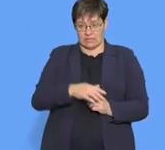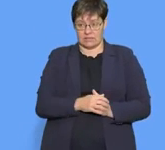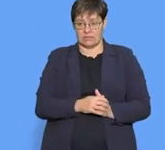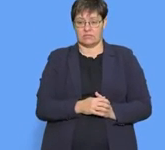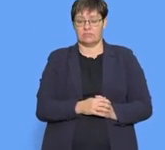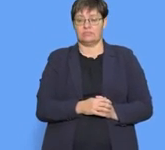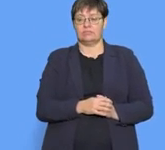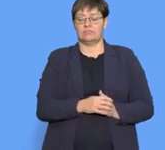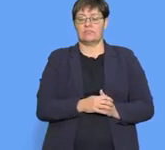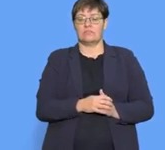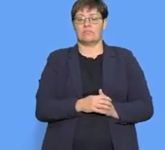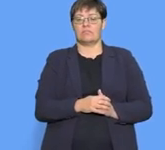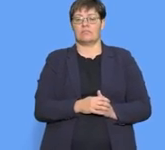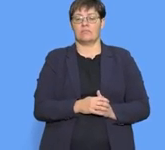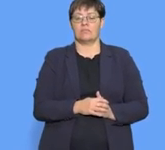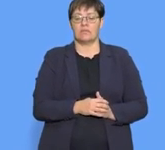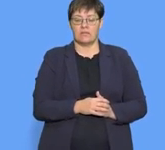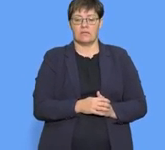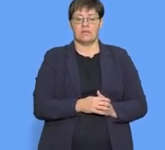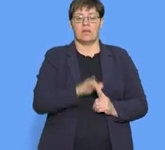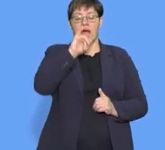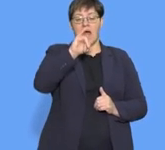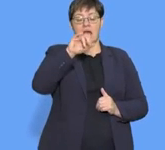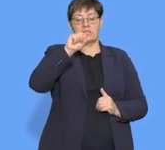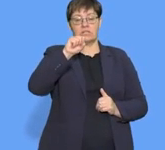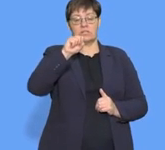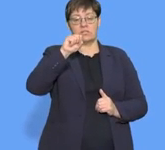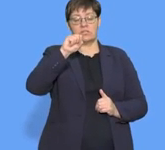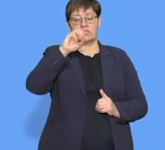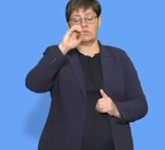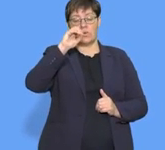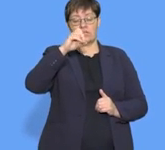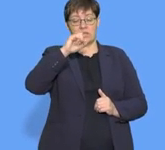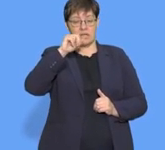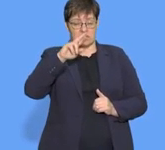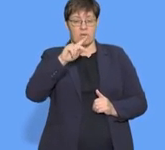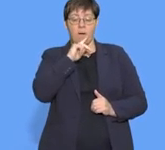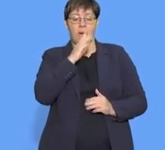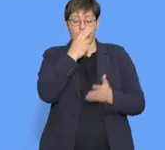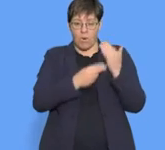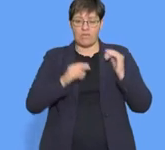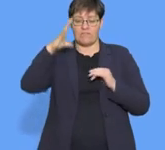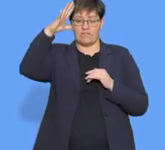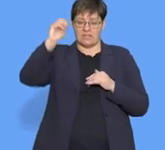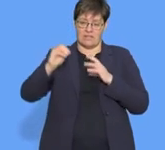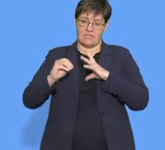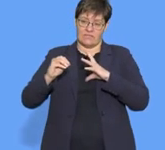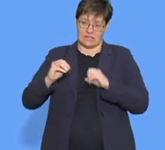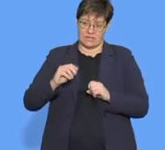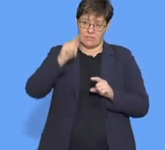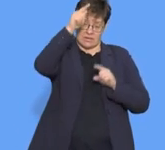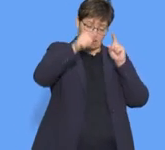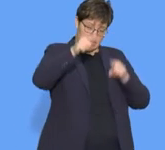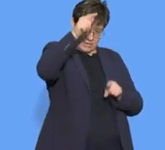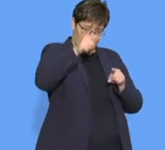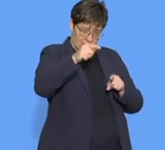to AC. Now remember, this is an isosceles triangle because both these angles are equal to 50. So it